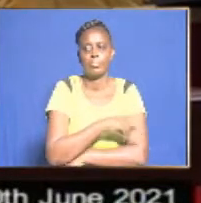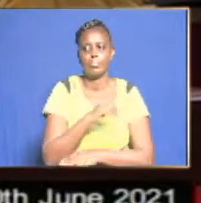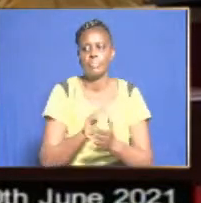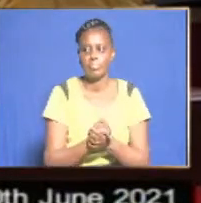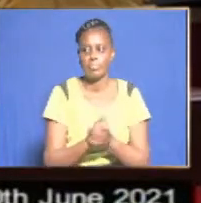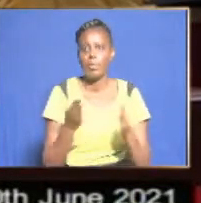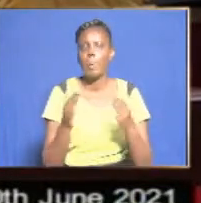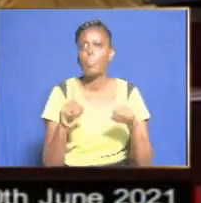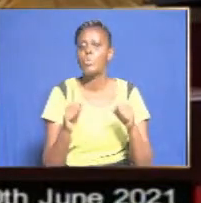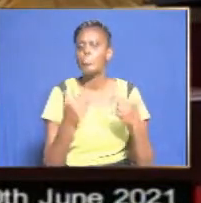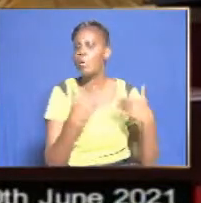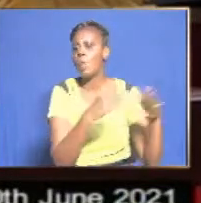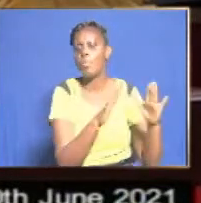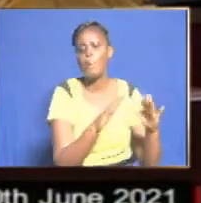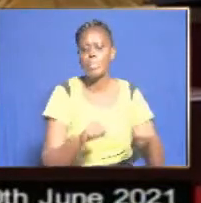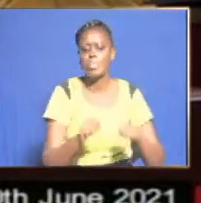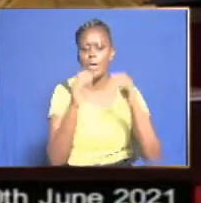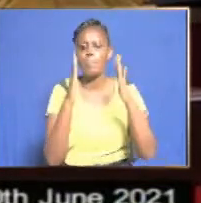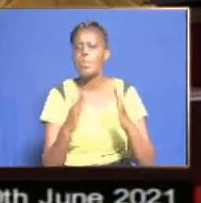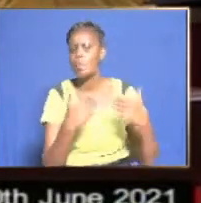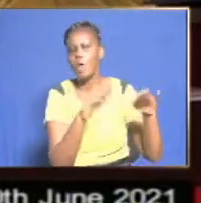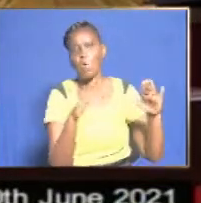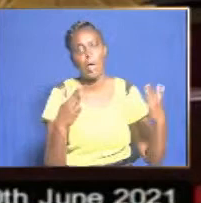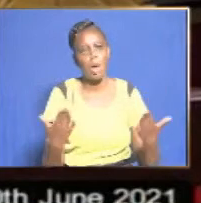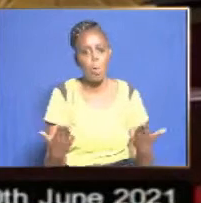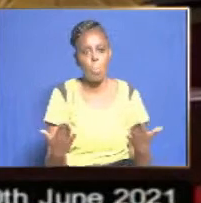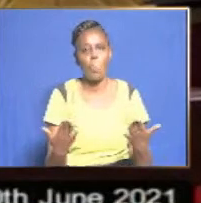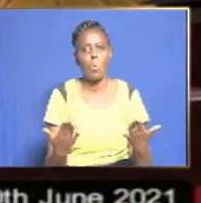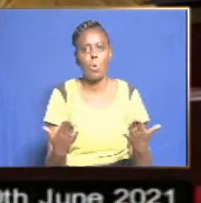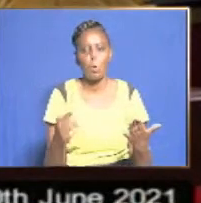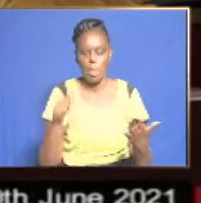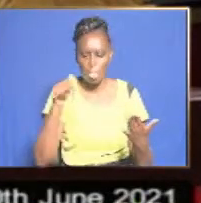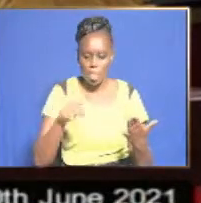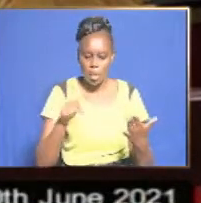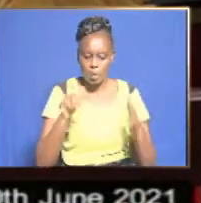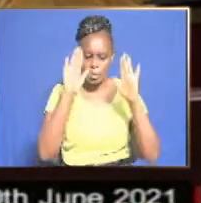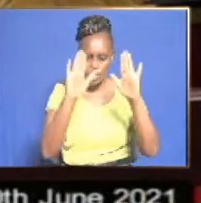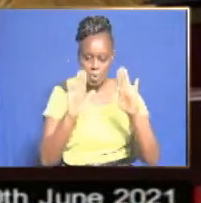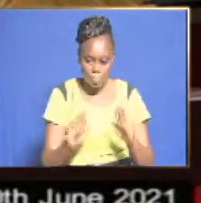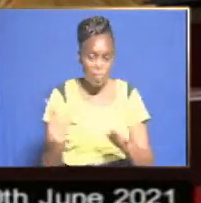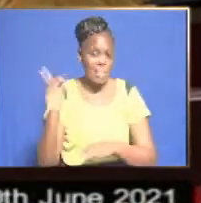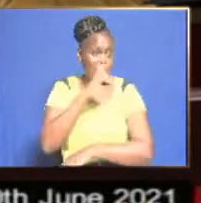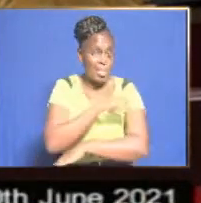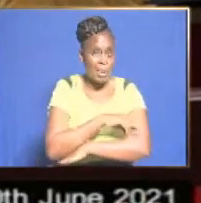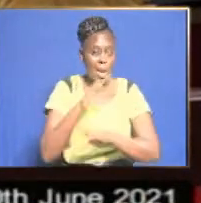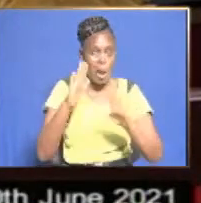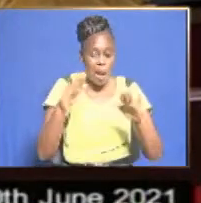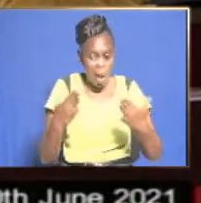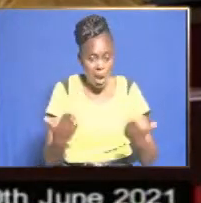How can they be absent? How can the chairperson be absent on a day like today? Surely,